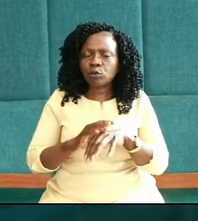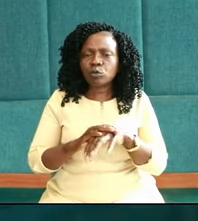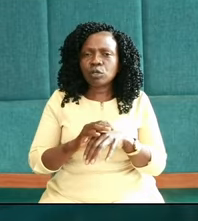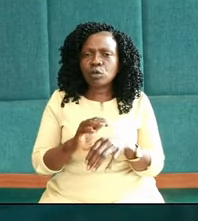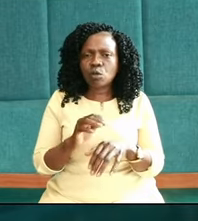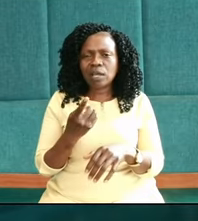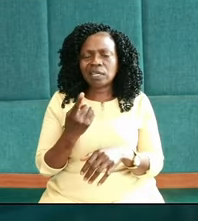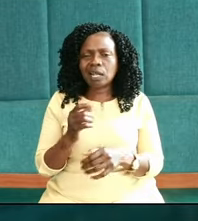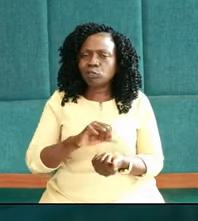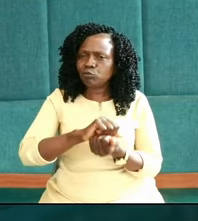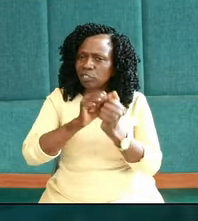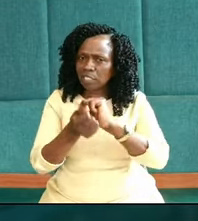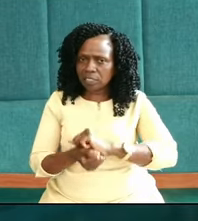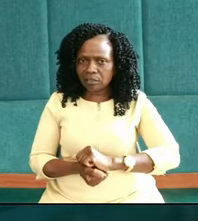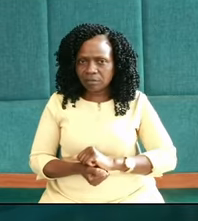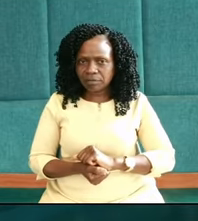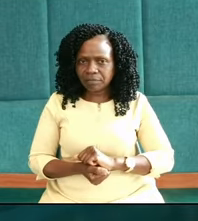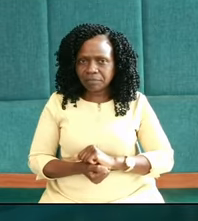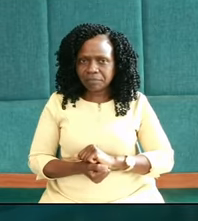change it.